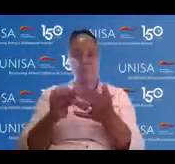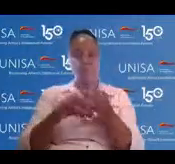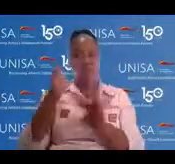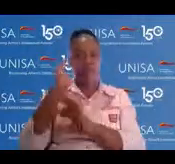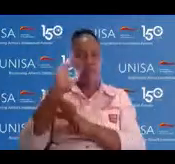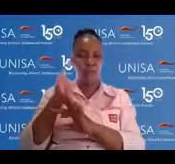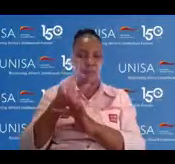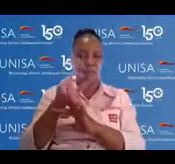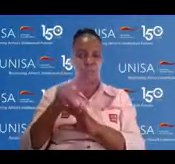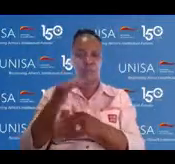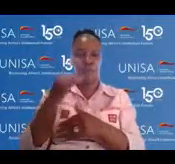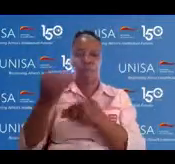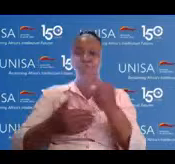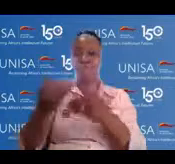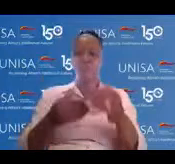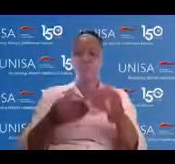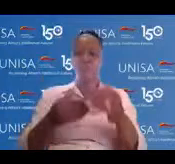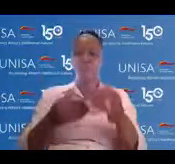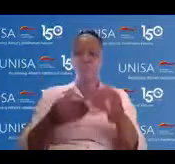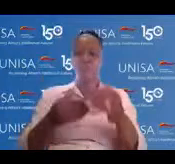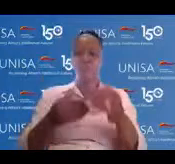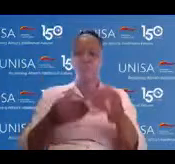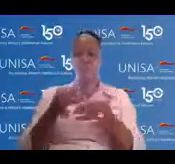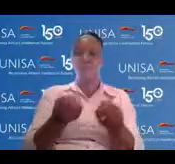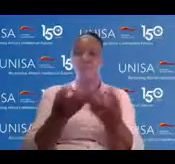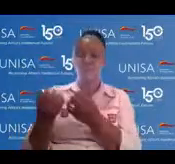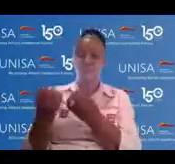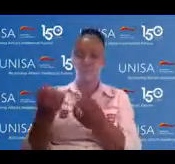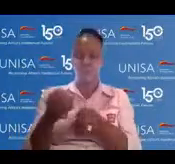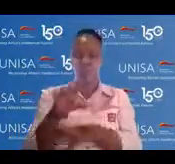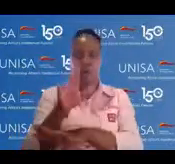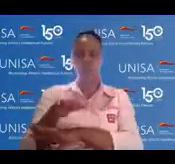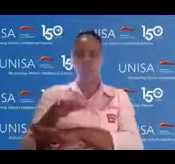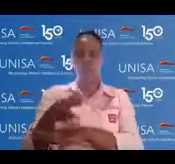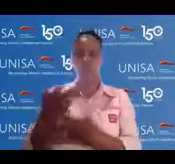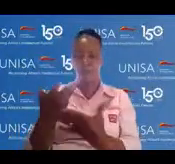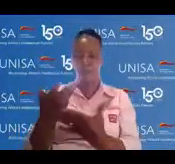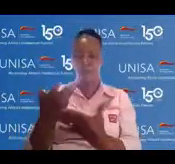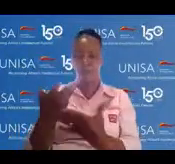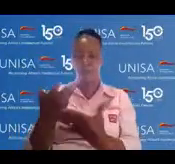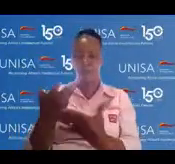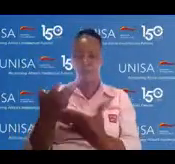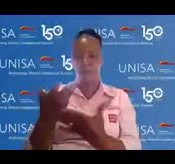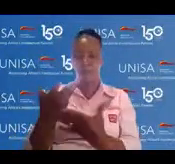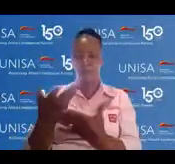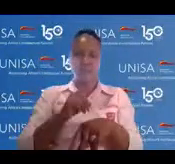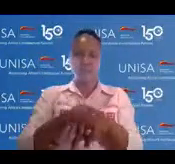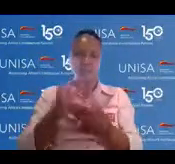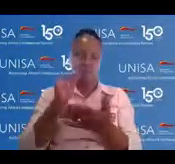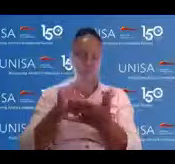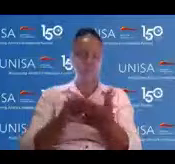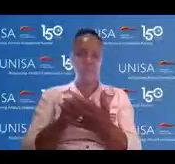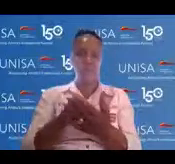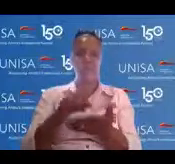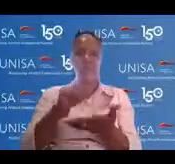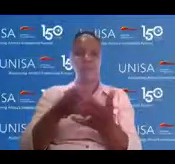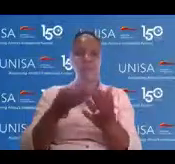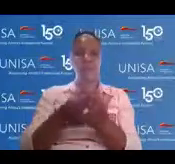off, and it will submit it automatically once the time is reached. So I'll click here, Submit All and Finish.